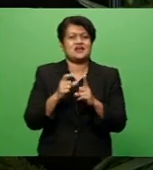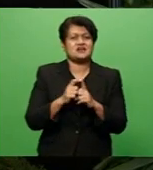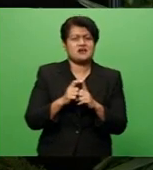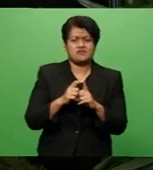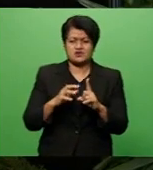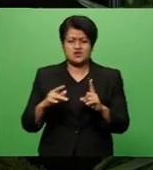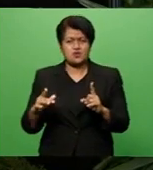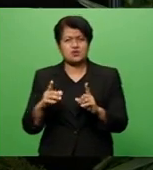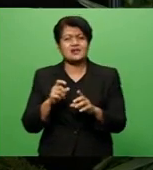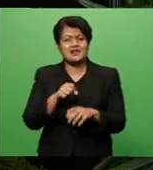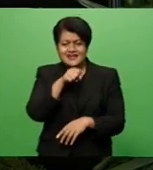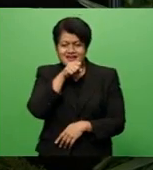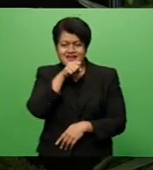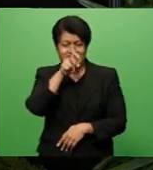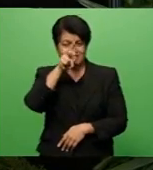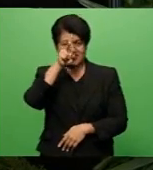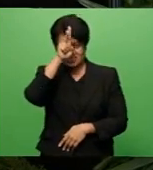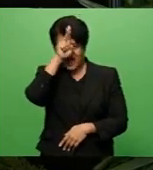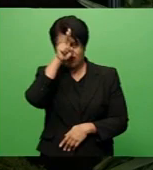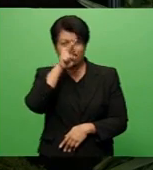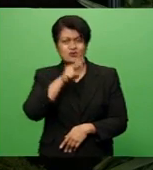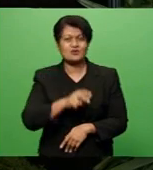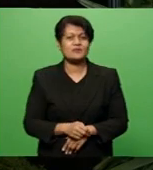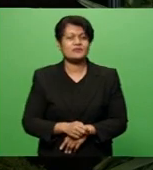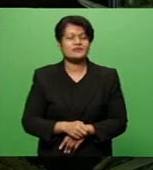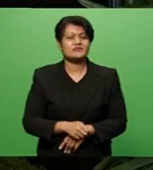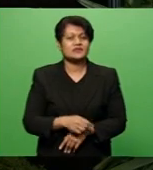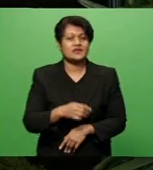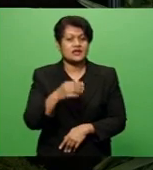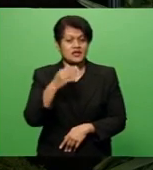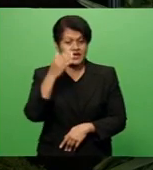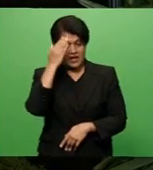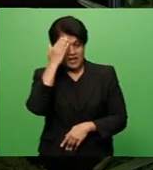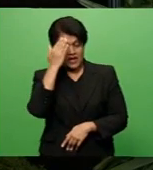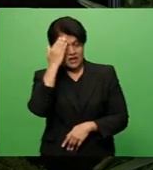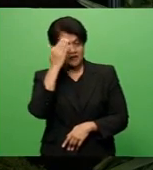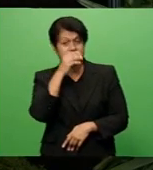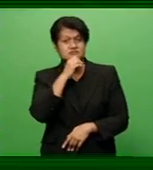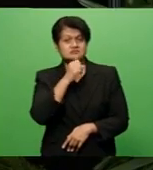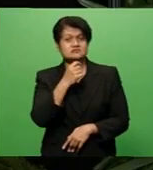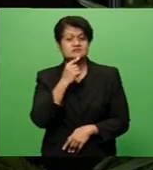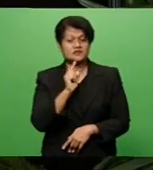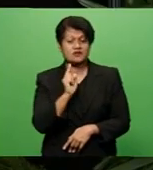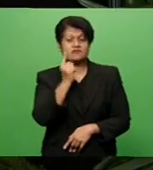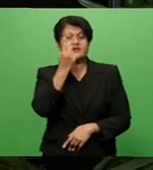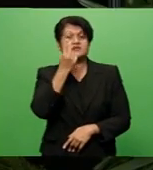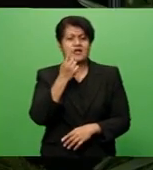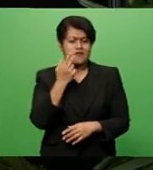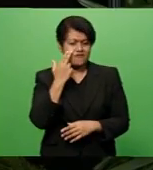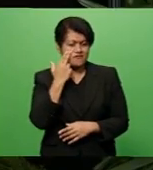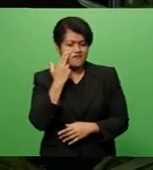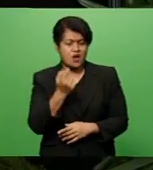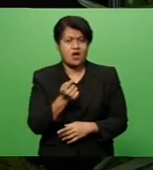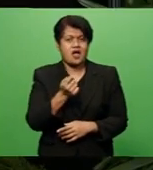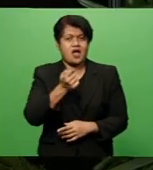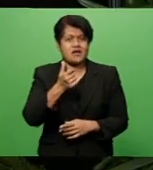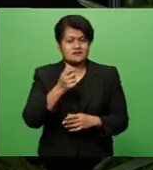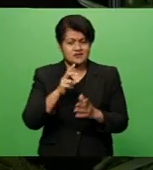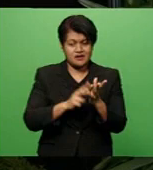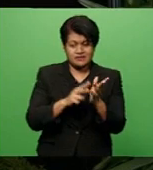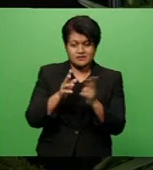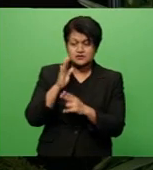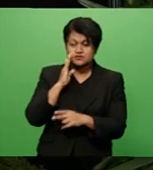in Kandavu. The Turanganikoro in Ndrovuni says the first was found after villagers saw the